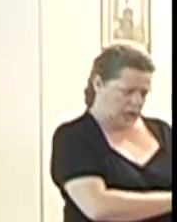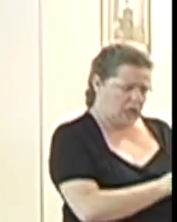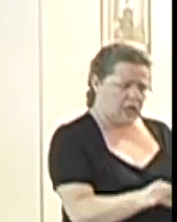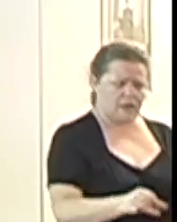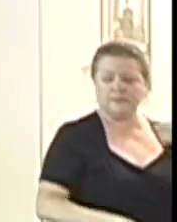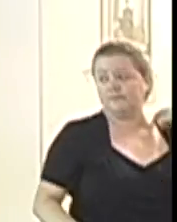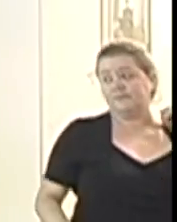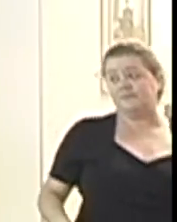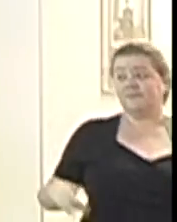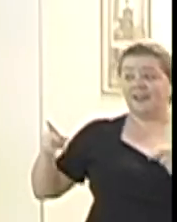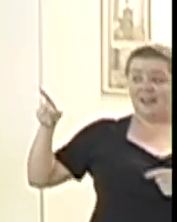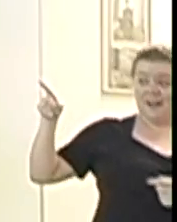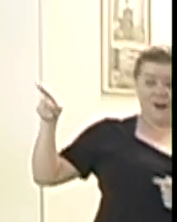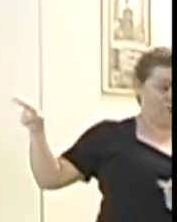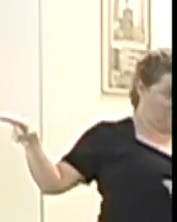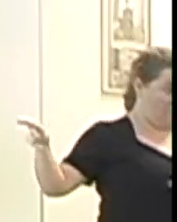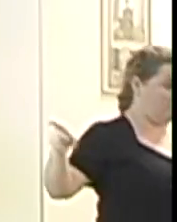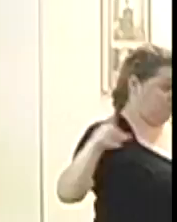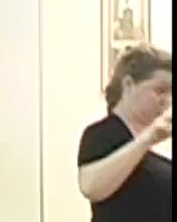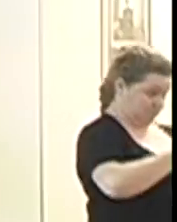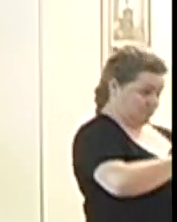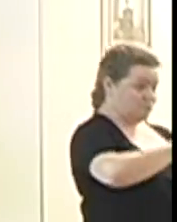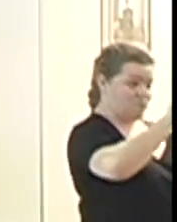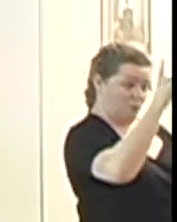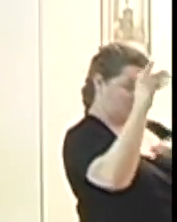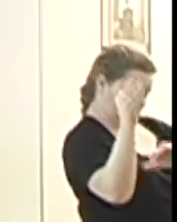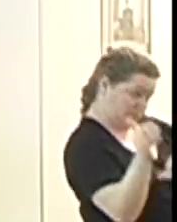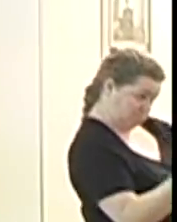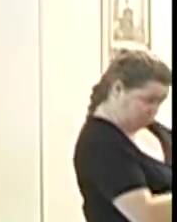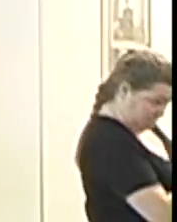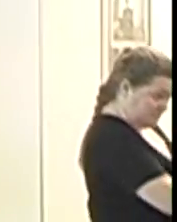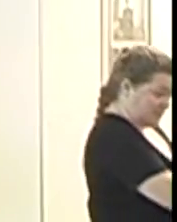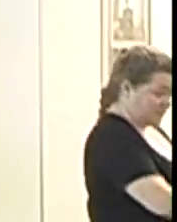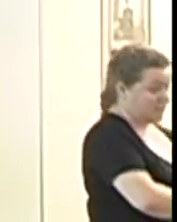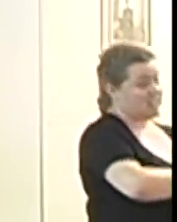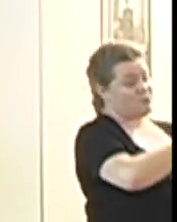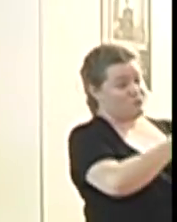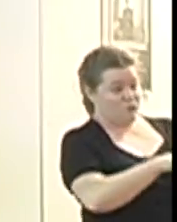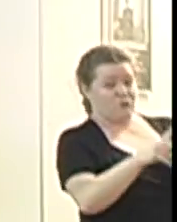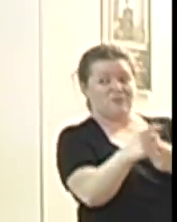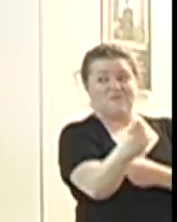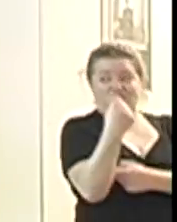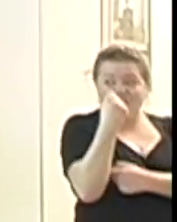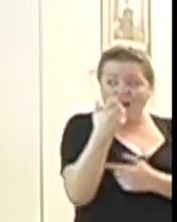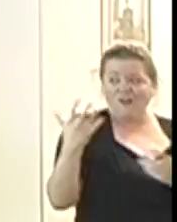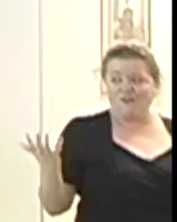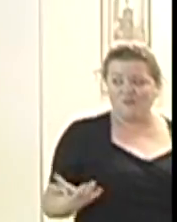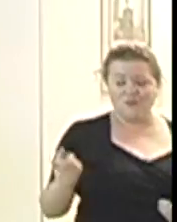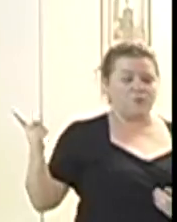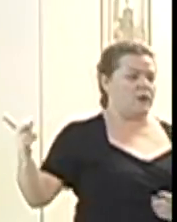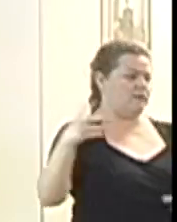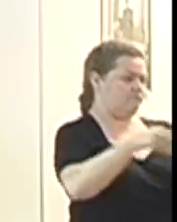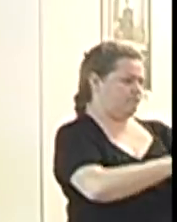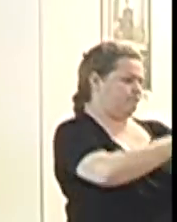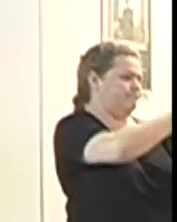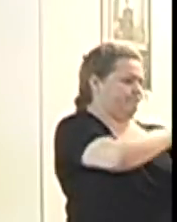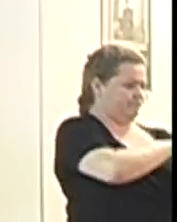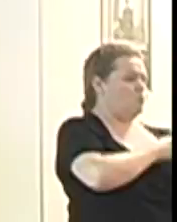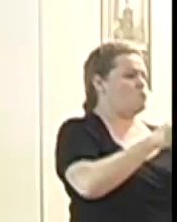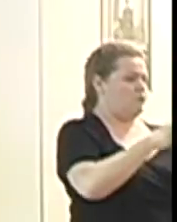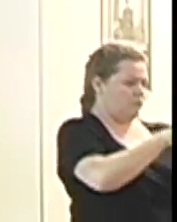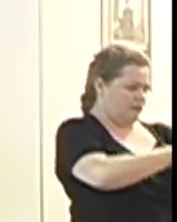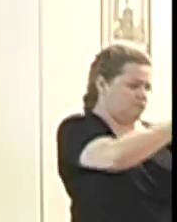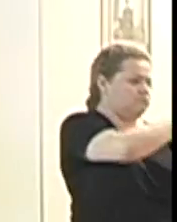Okay, now the second trend in infant motor development that I'd like to look at is this, and that is proximalization. It's